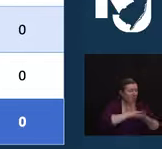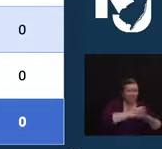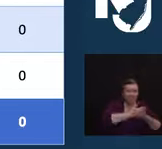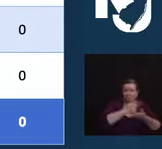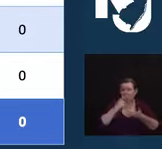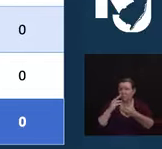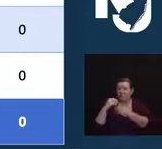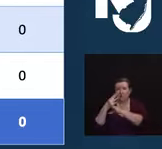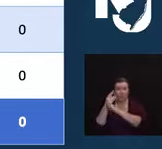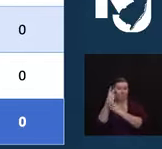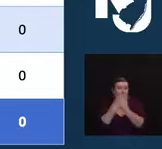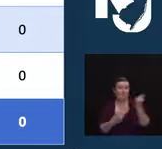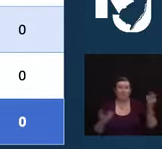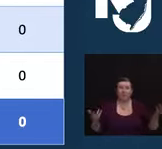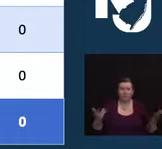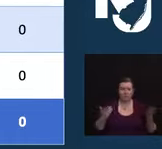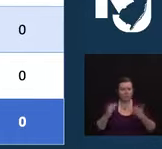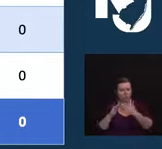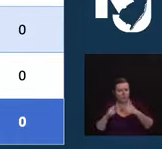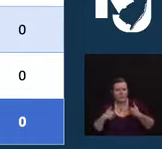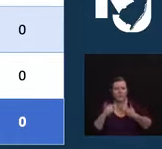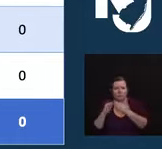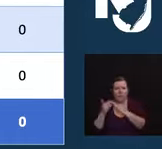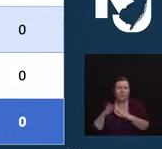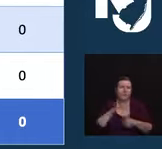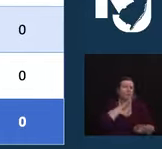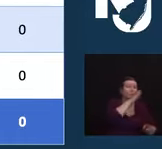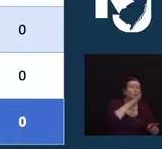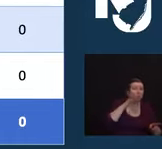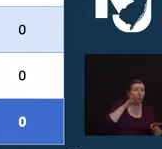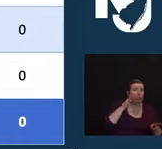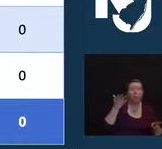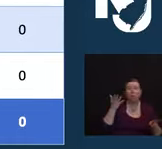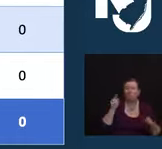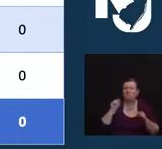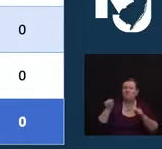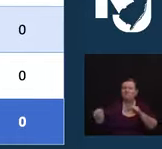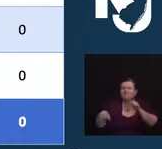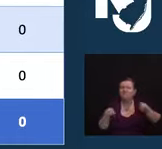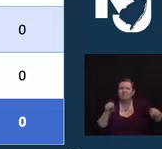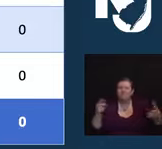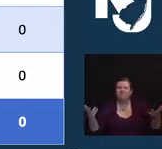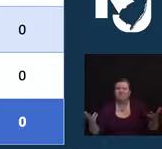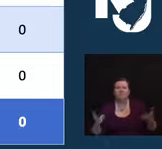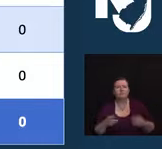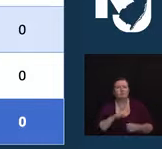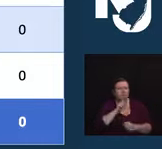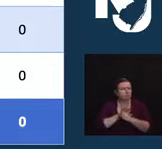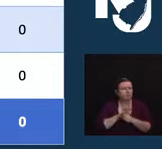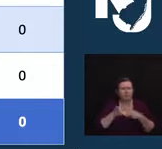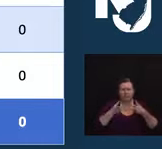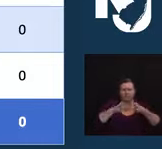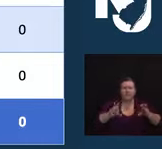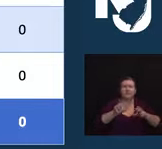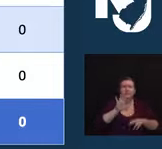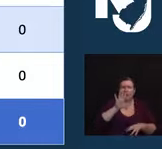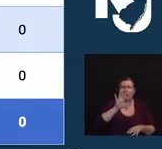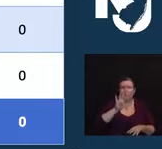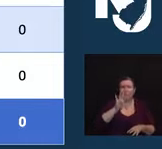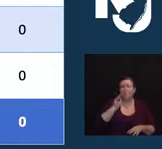urban, suburban, rural. We committed $54 million in federal pandemic relief funds